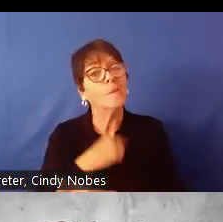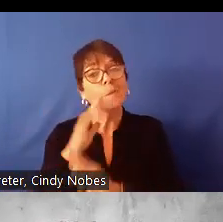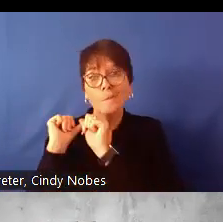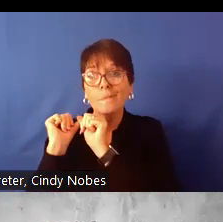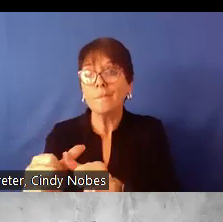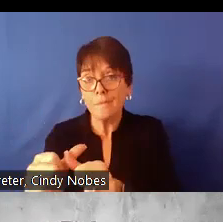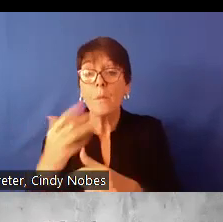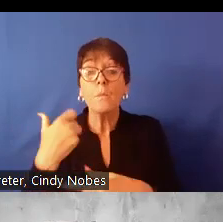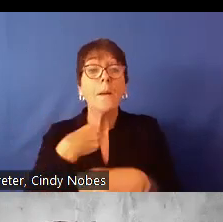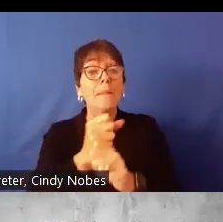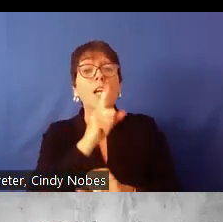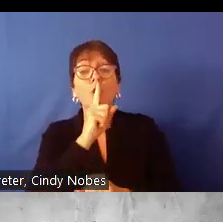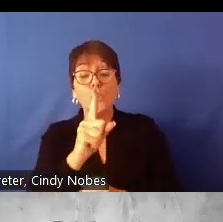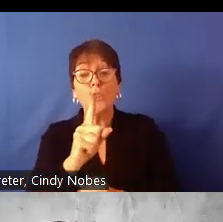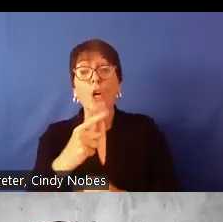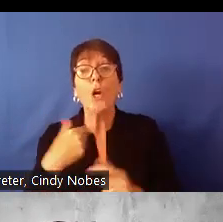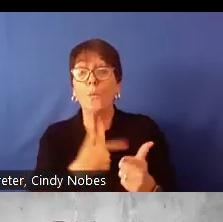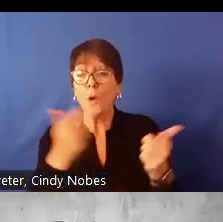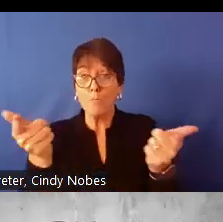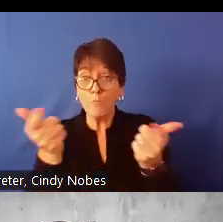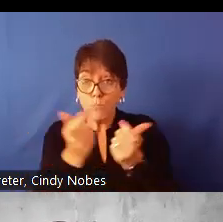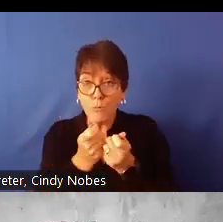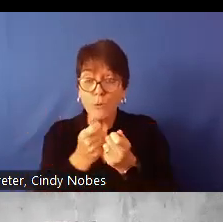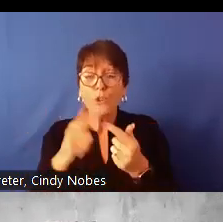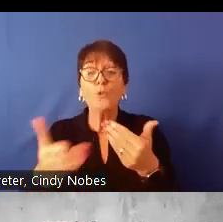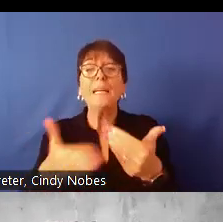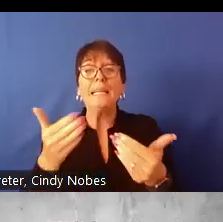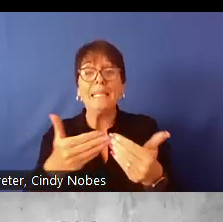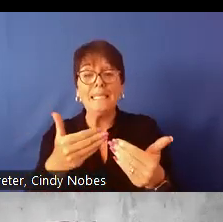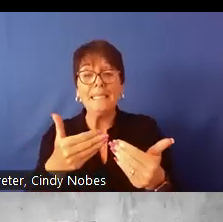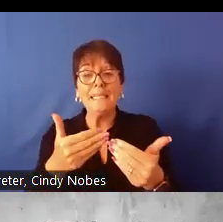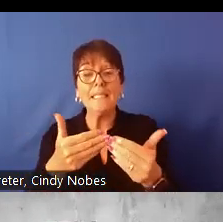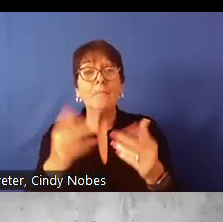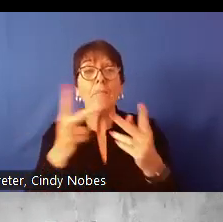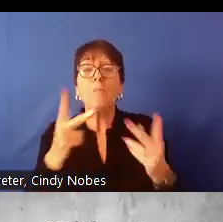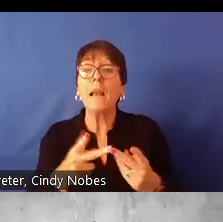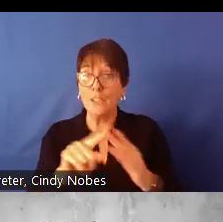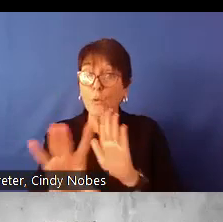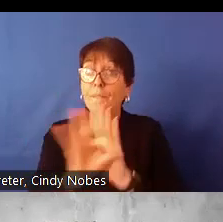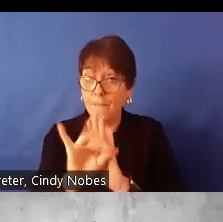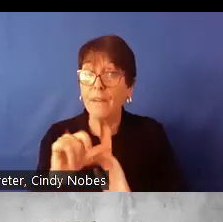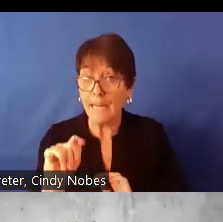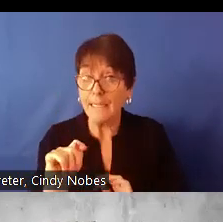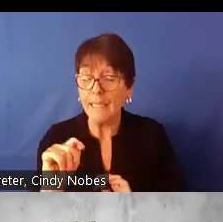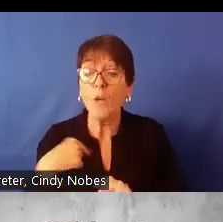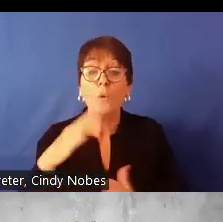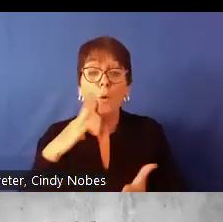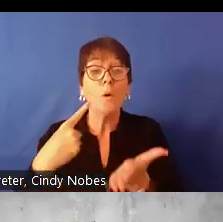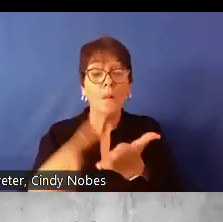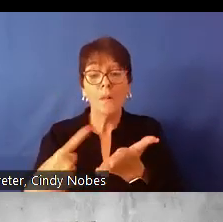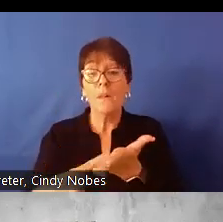wanted to make sure we pulled it all together into an easy spot for you all to find. So we're going to go